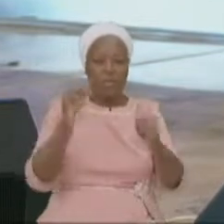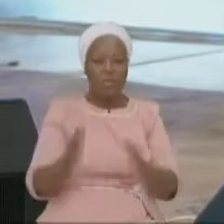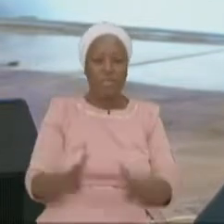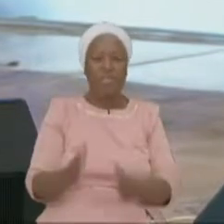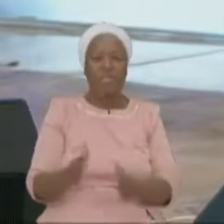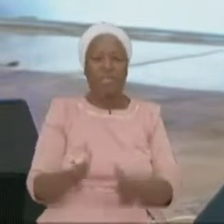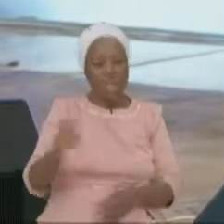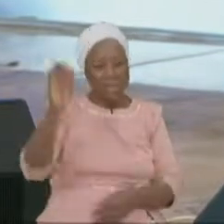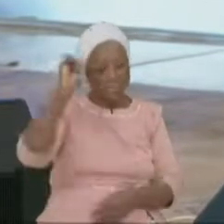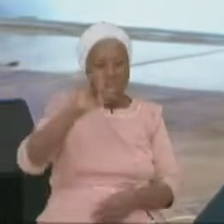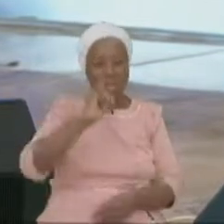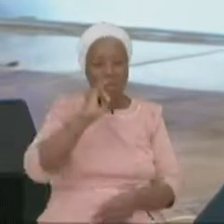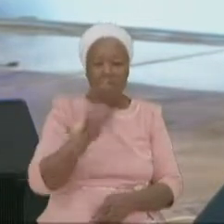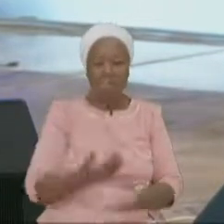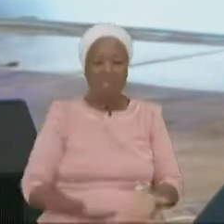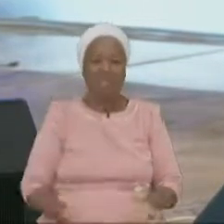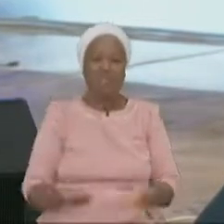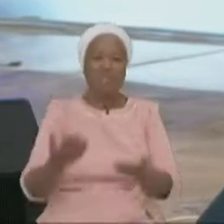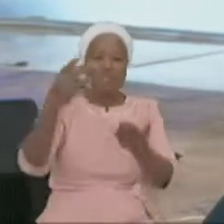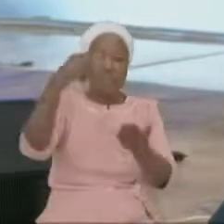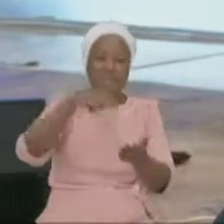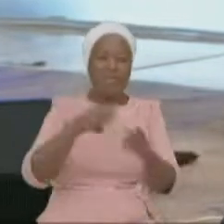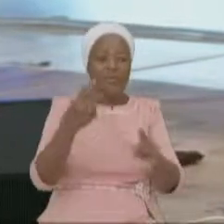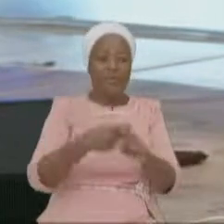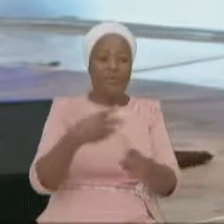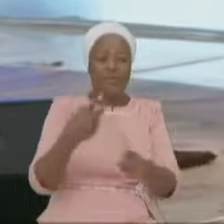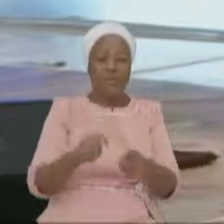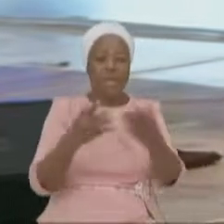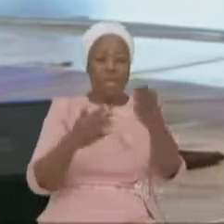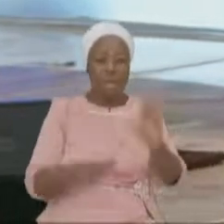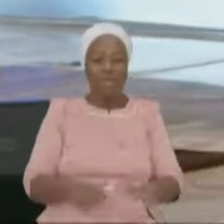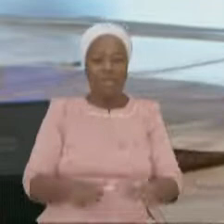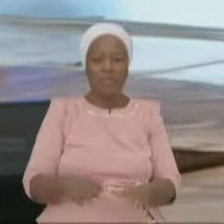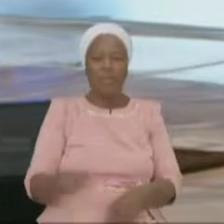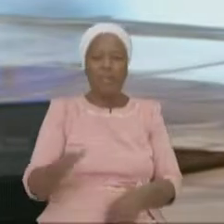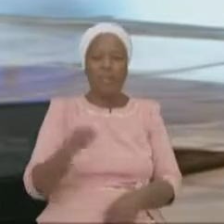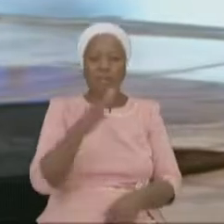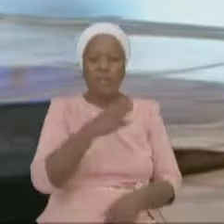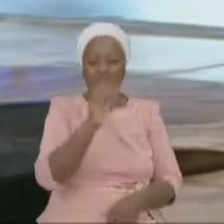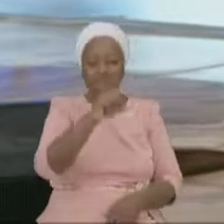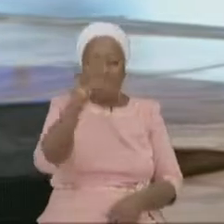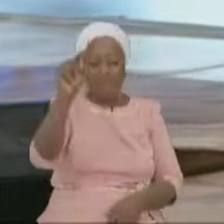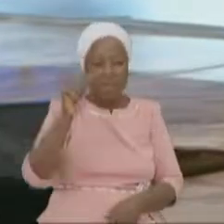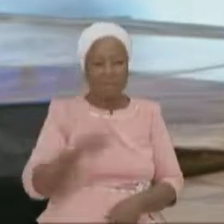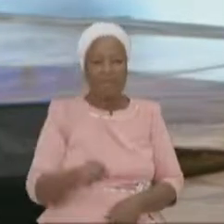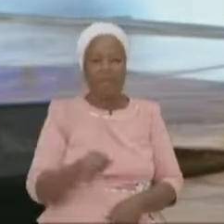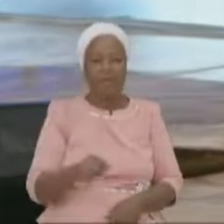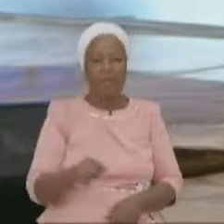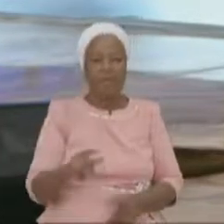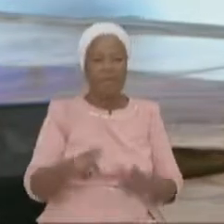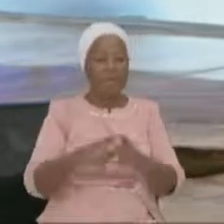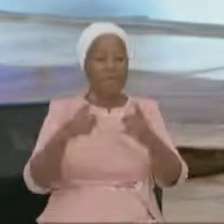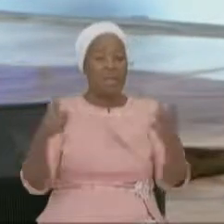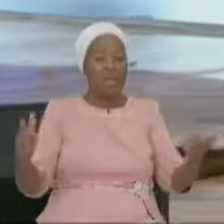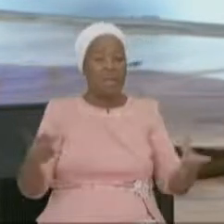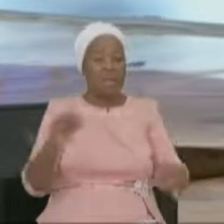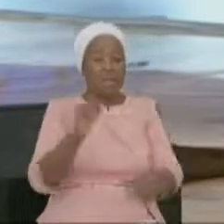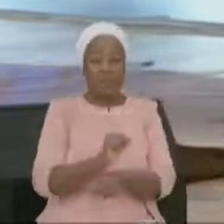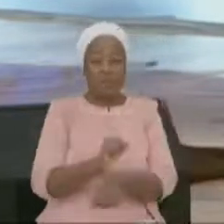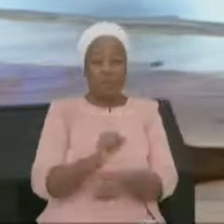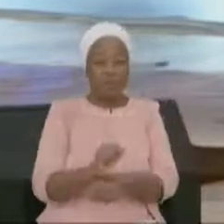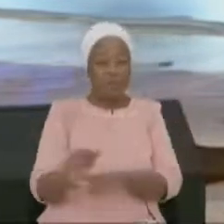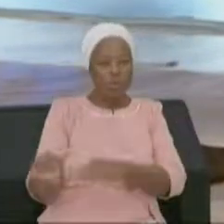He is risen from the dead. Therefore, mighty works